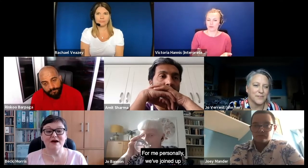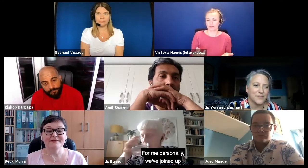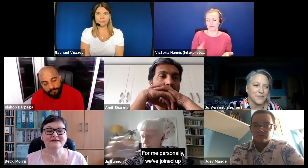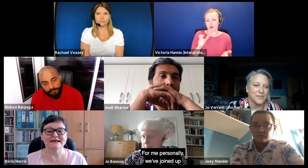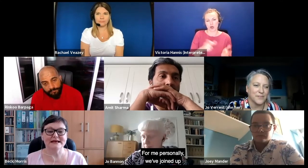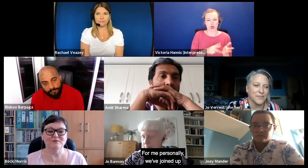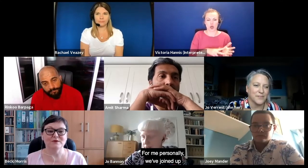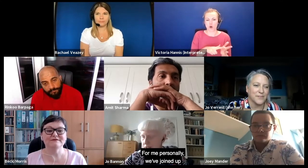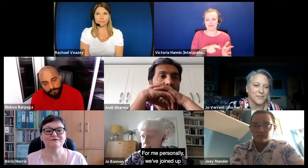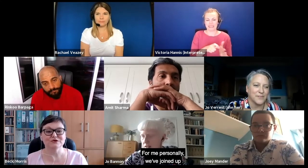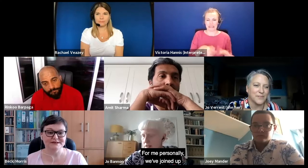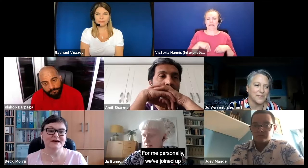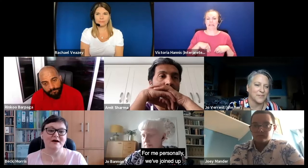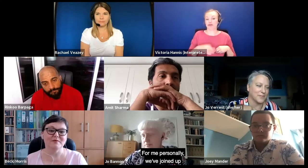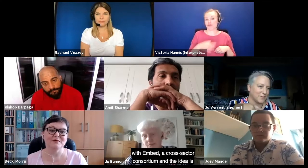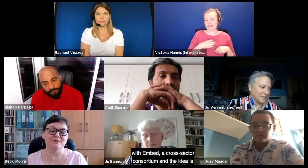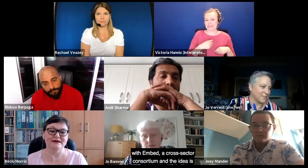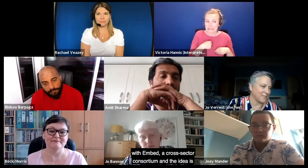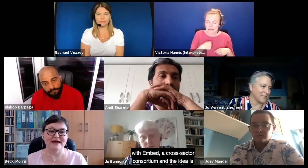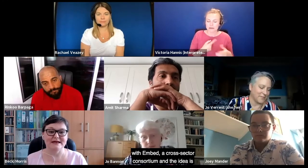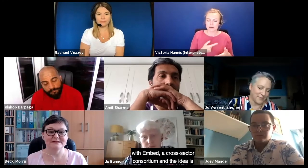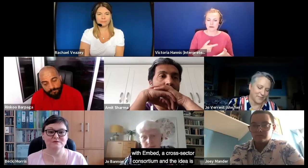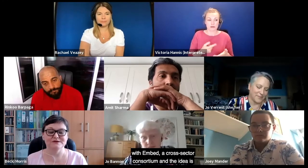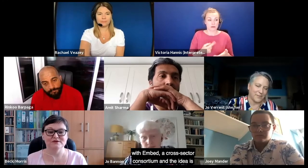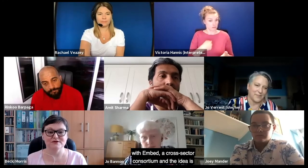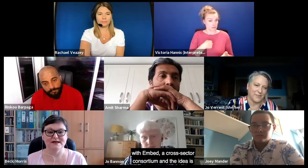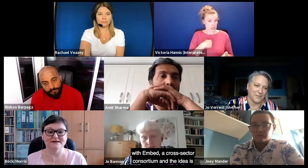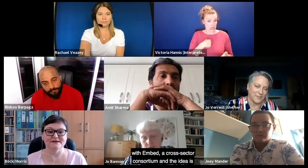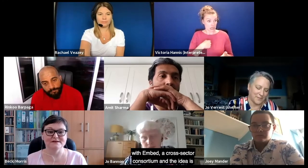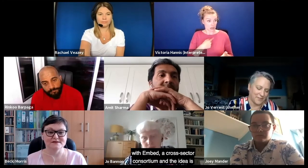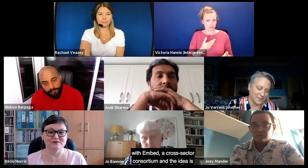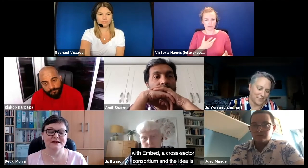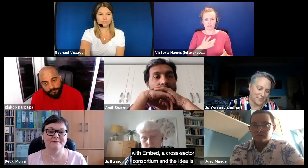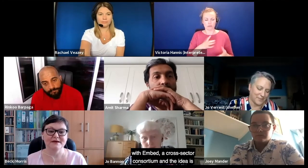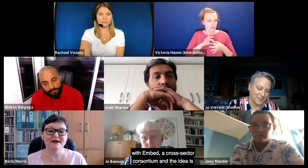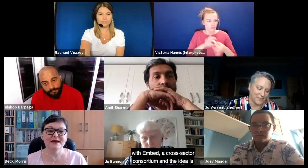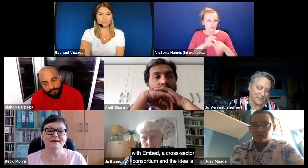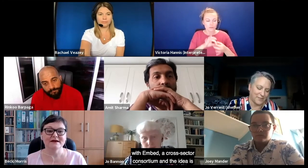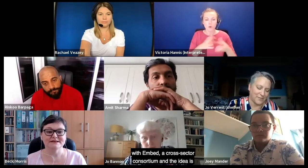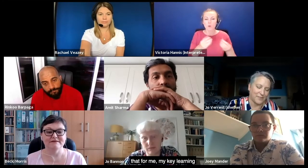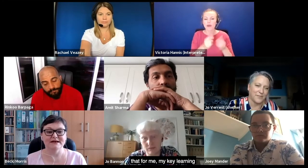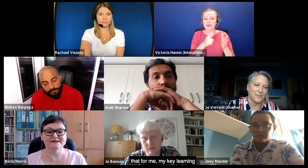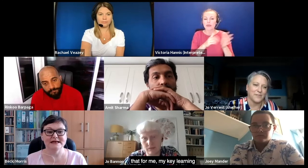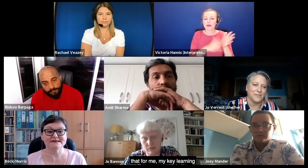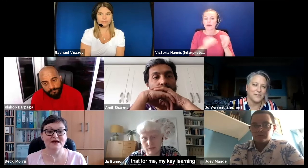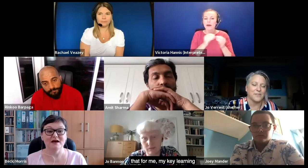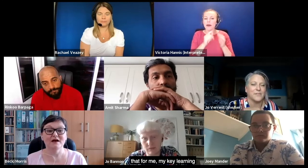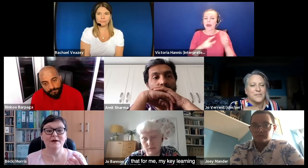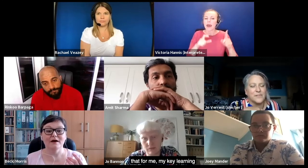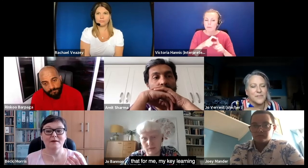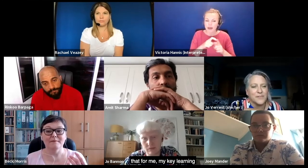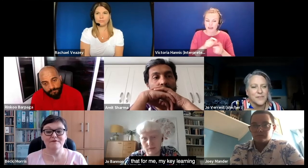me personally, we've joined up with Embed, which is a cross-sector consortium. And the idea is